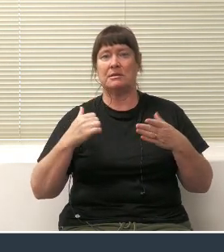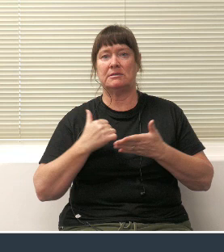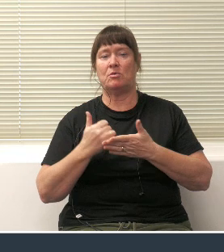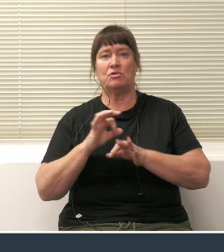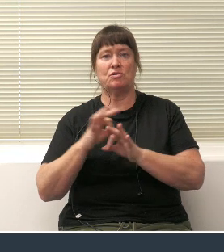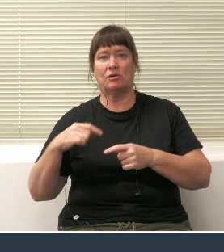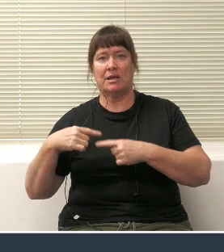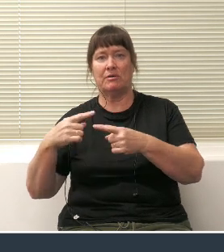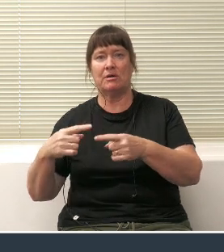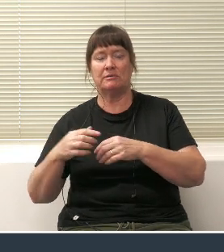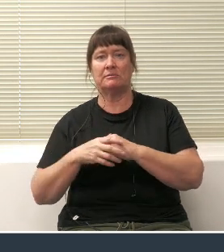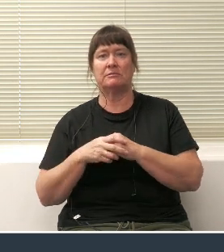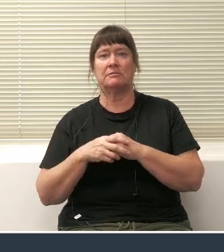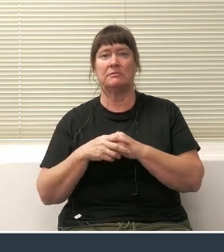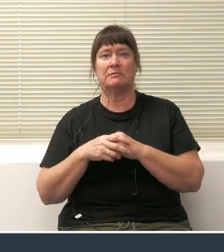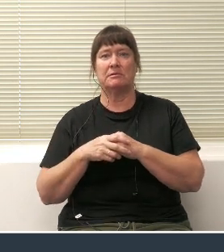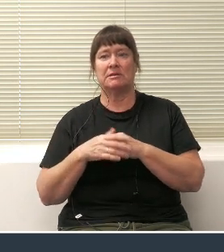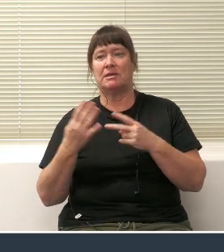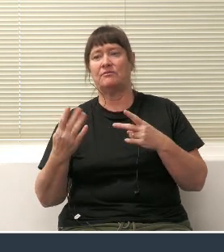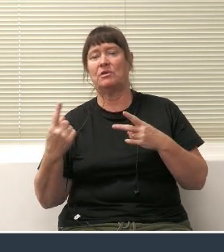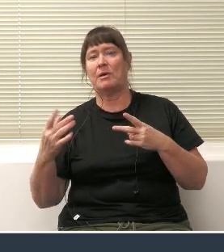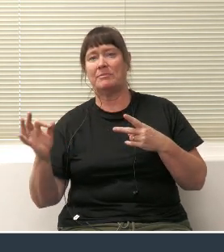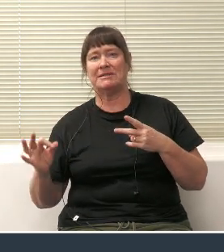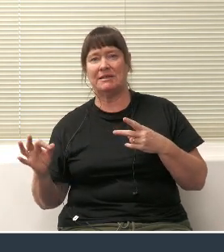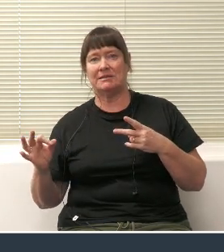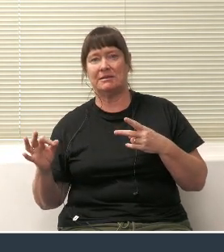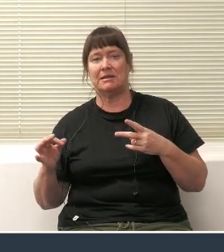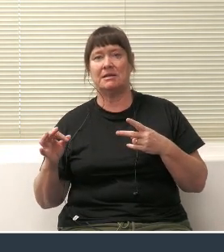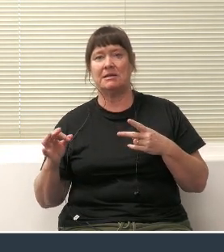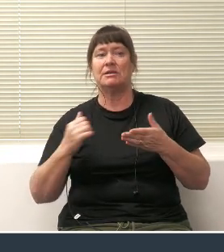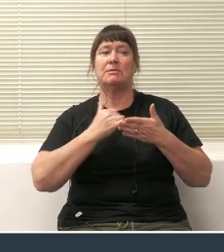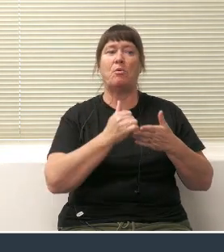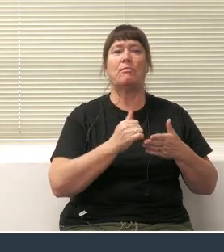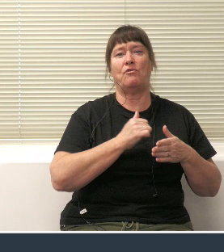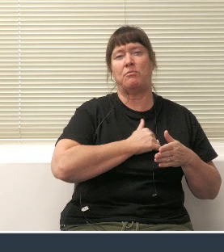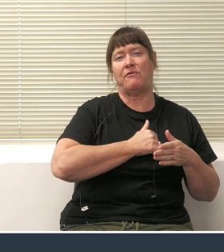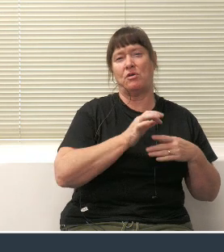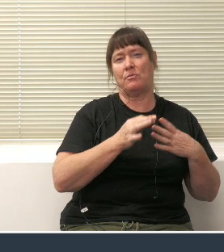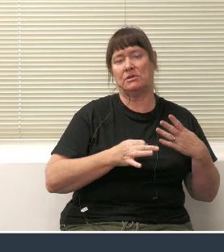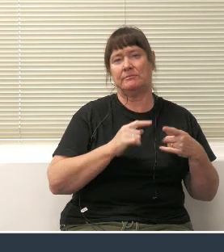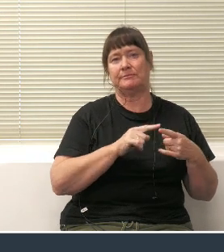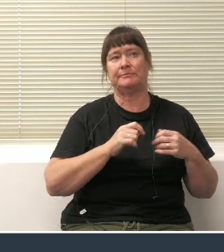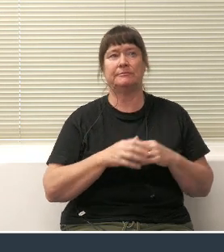supported not continuing with the rate, which equates to 41% support for the preferred option.